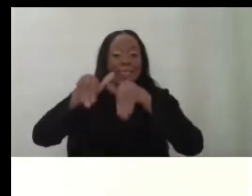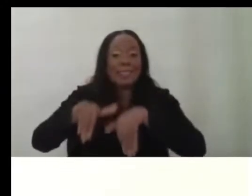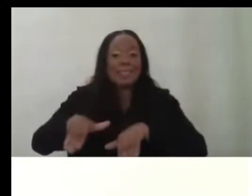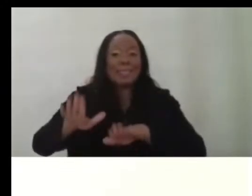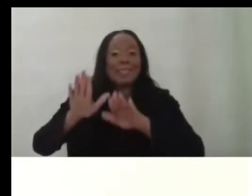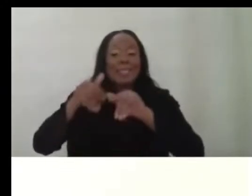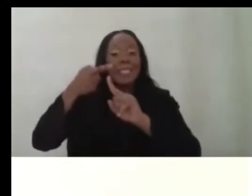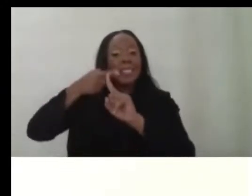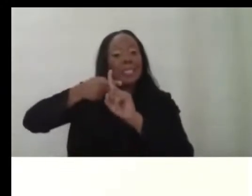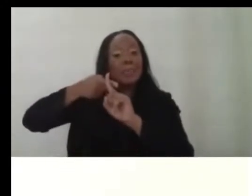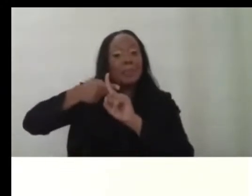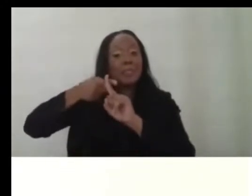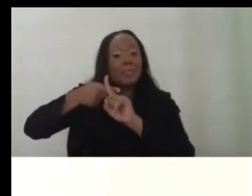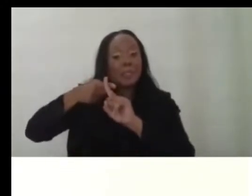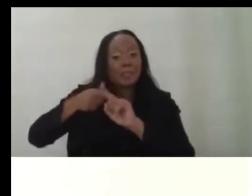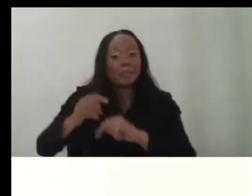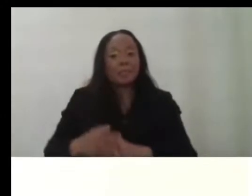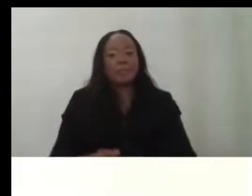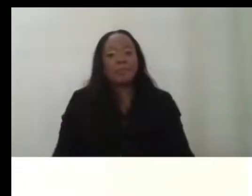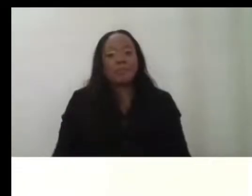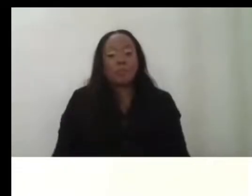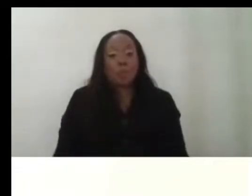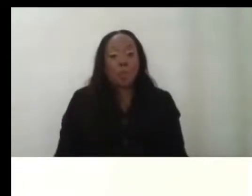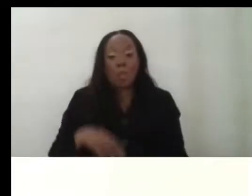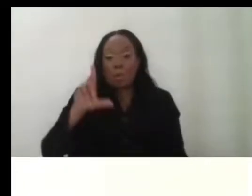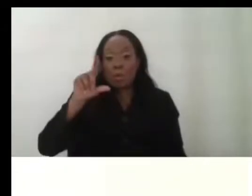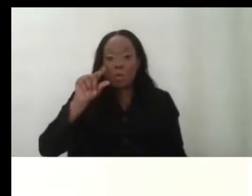2023 record-breaking temperatures.